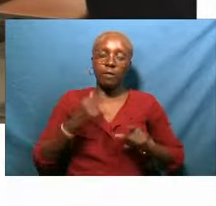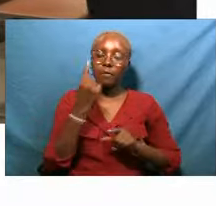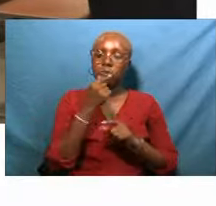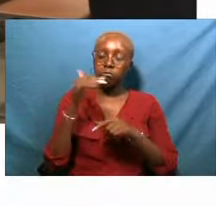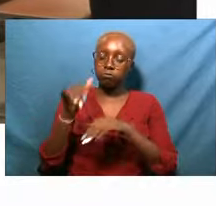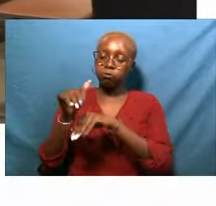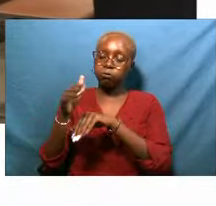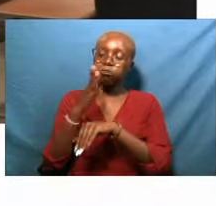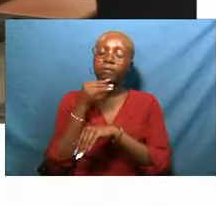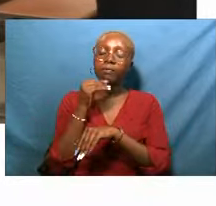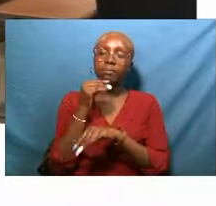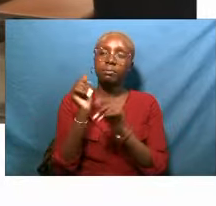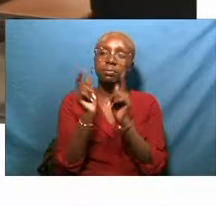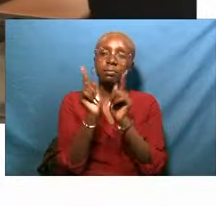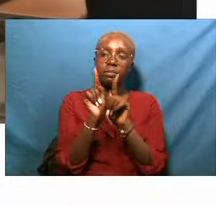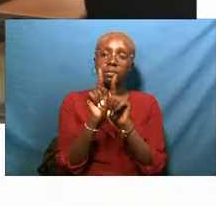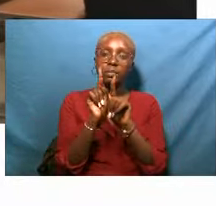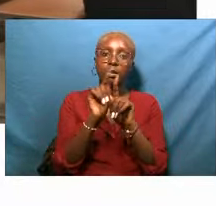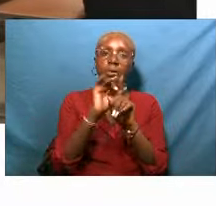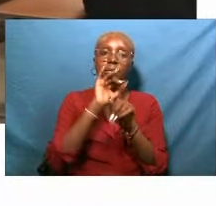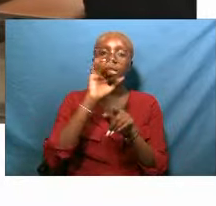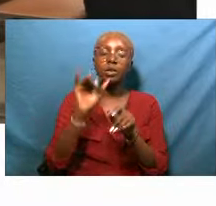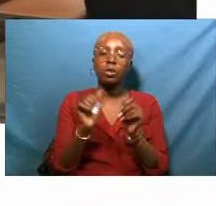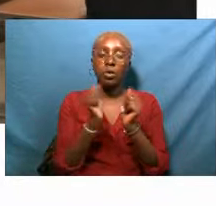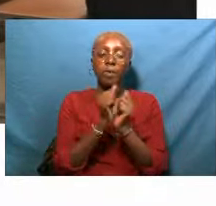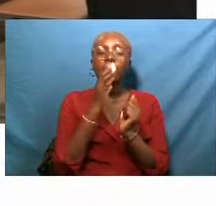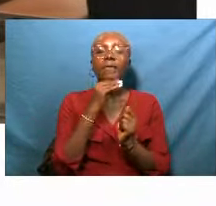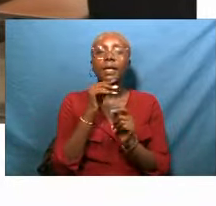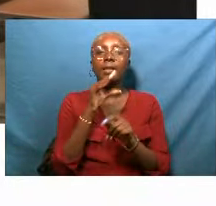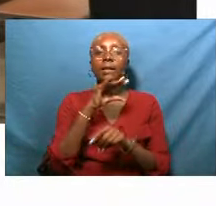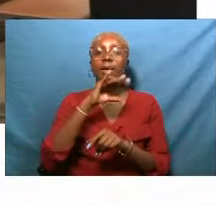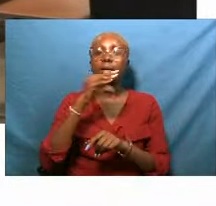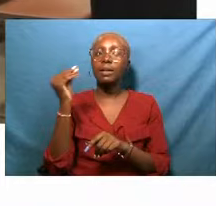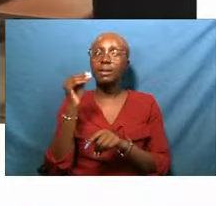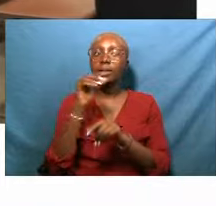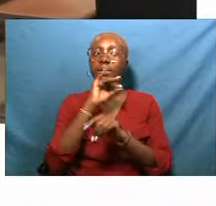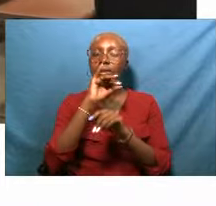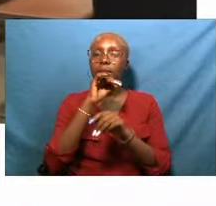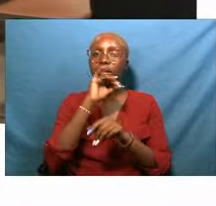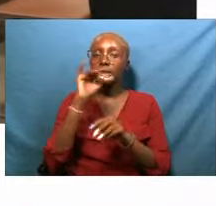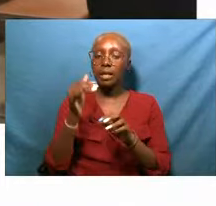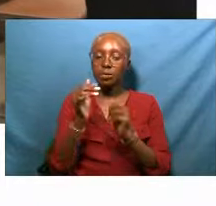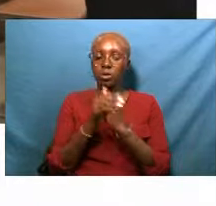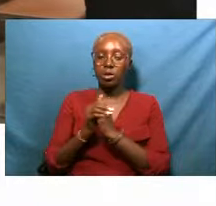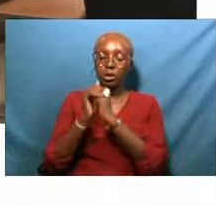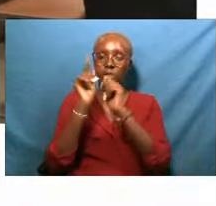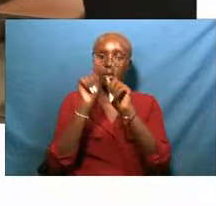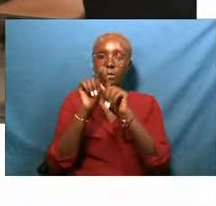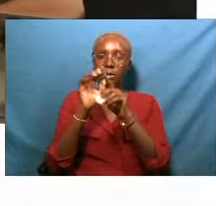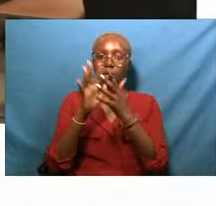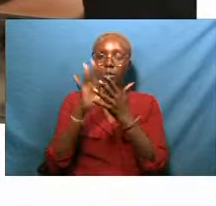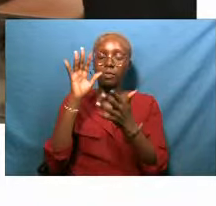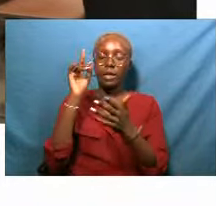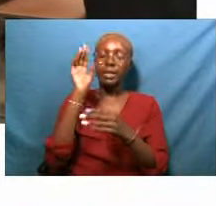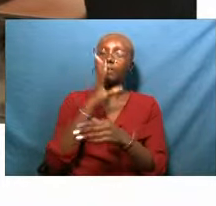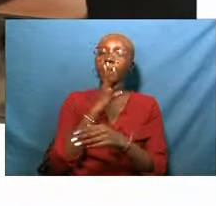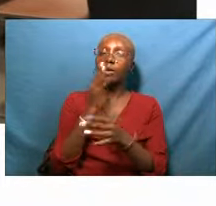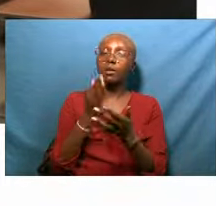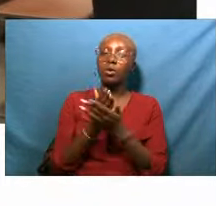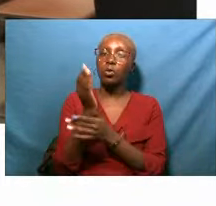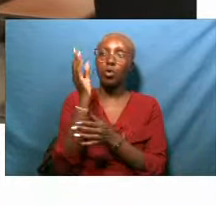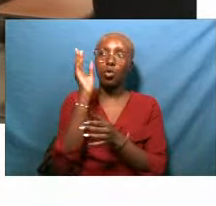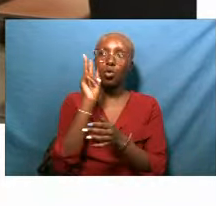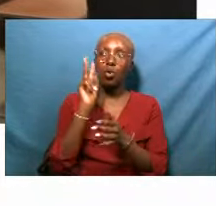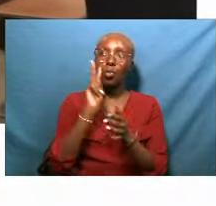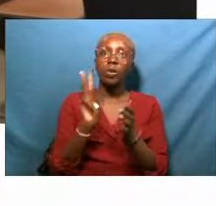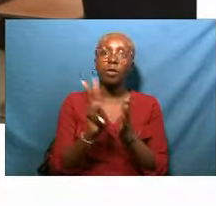and the Son. With the Father and the Son, he is worshipped and glorified. He has spoken through the prophets. We believe